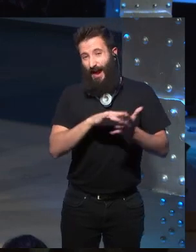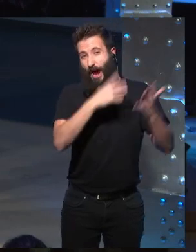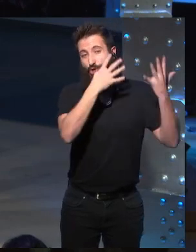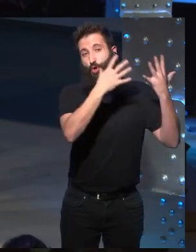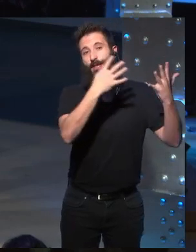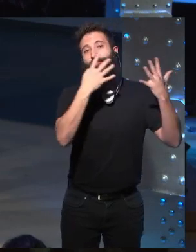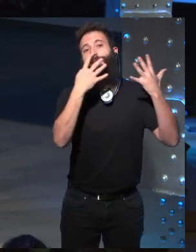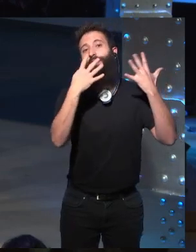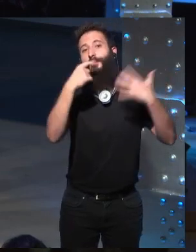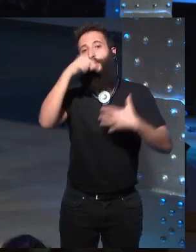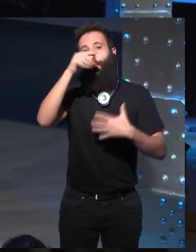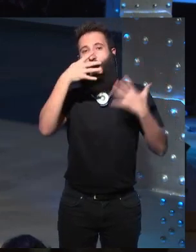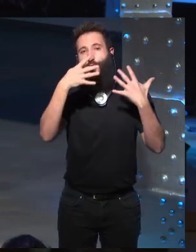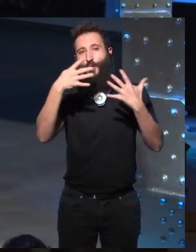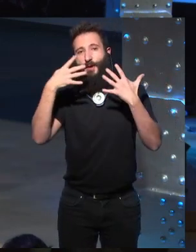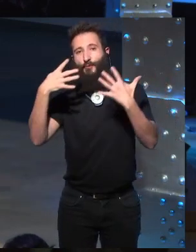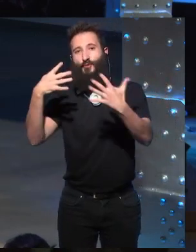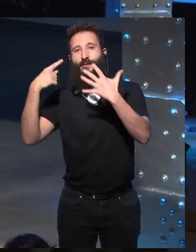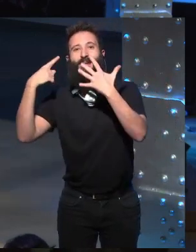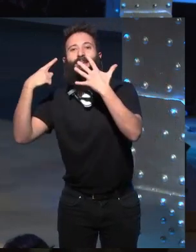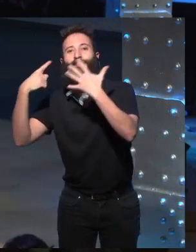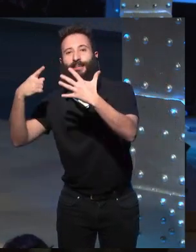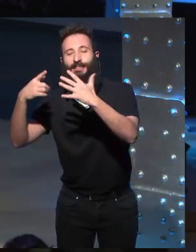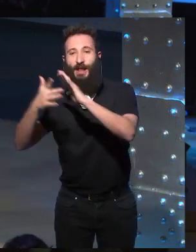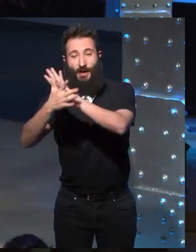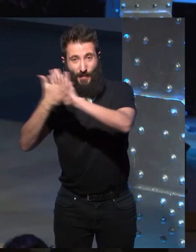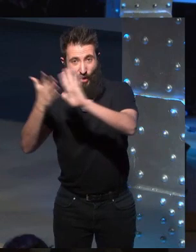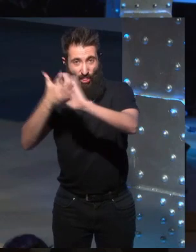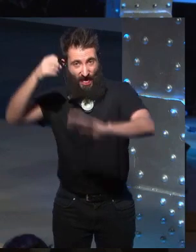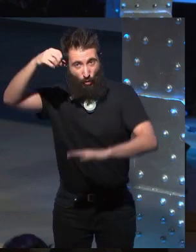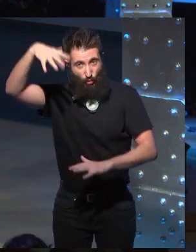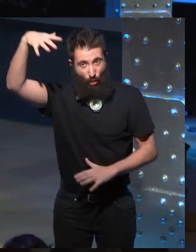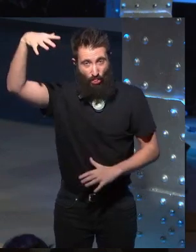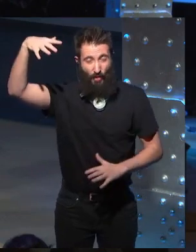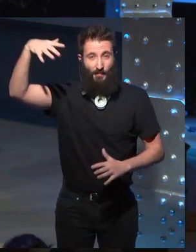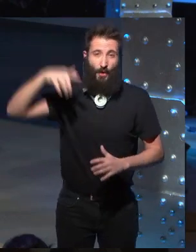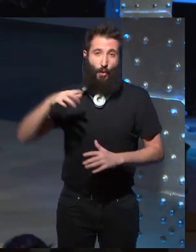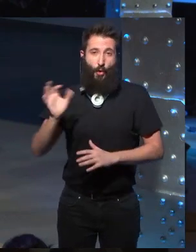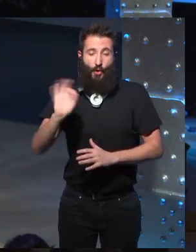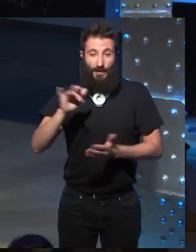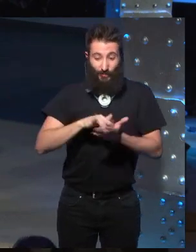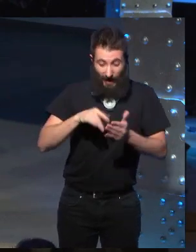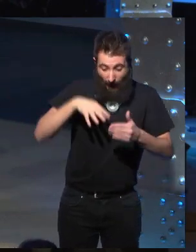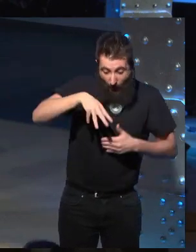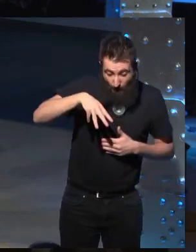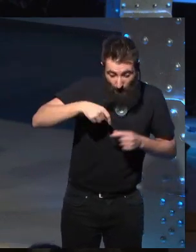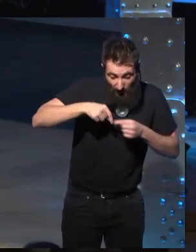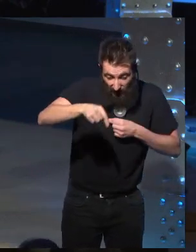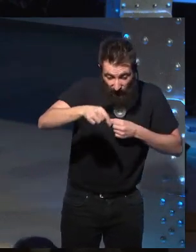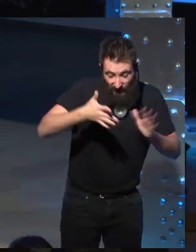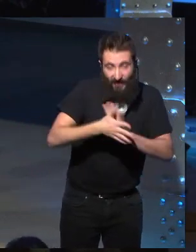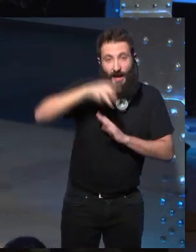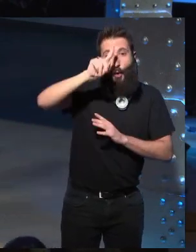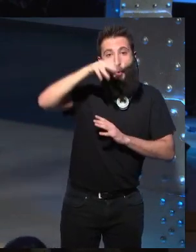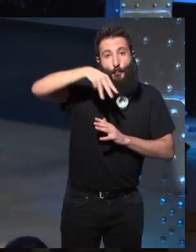99.9996 or whatever is the speed of light, this 1 meter would look like a millimeter for me. The distance is, and you will look